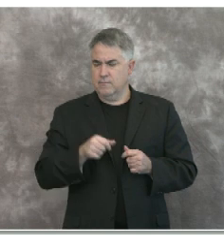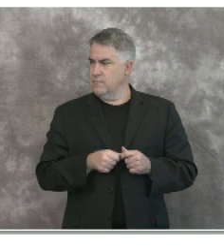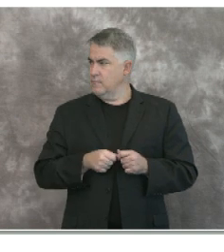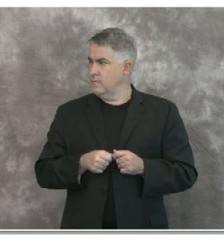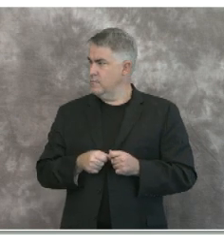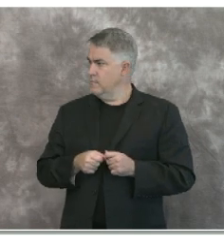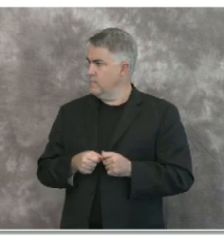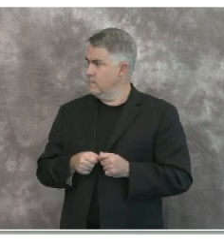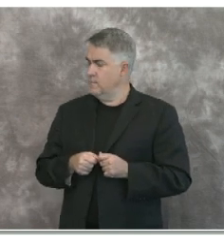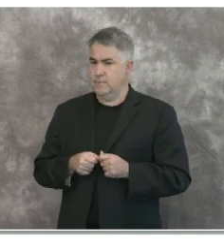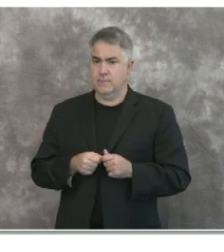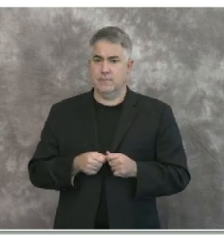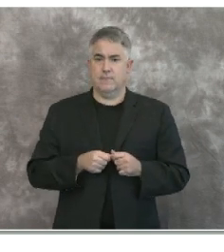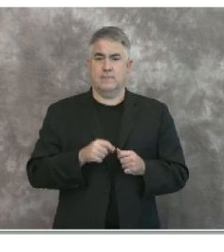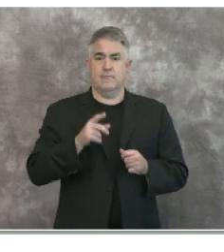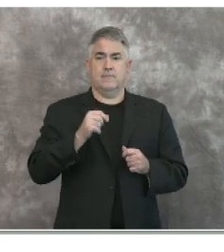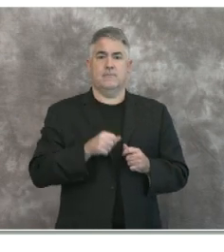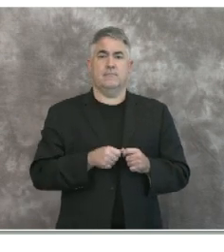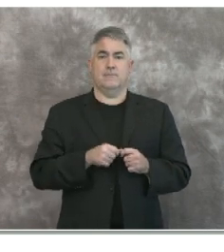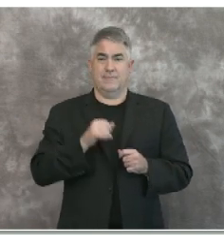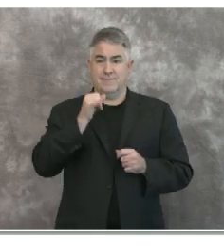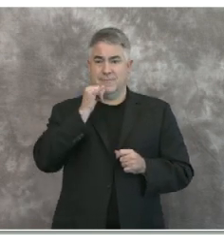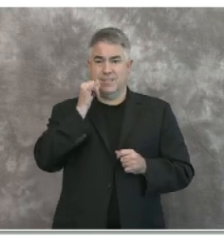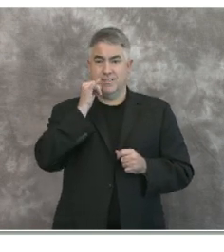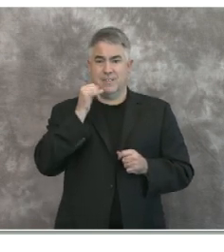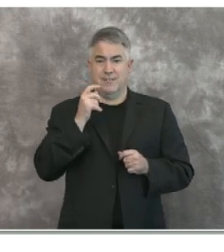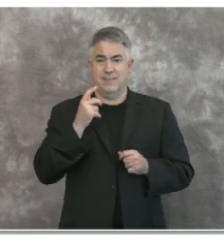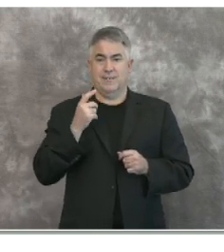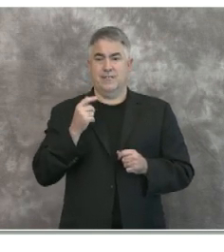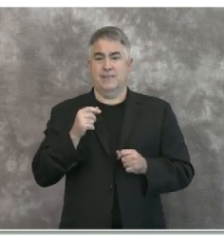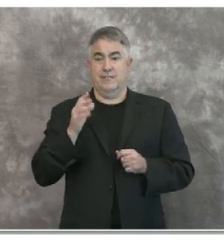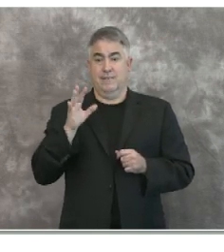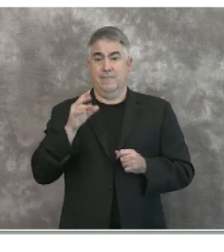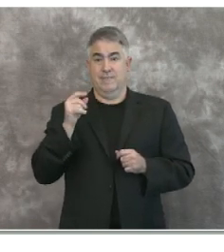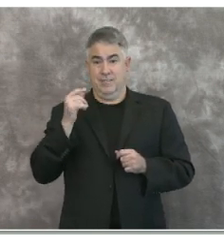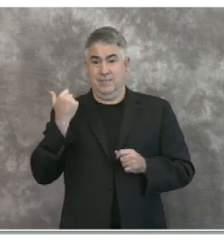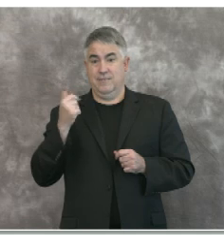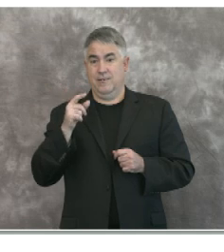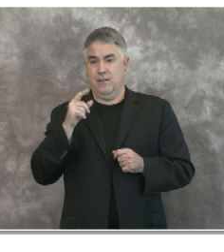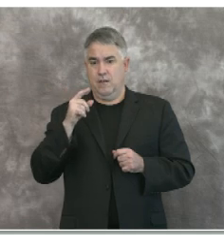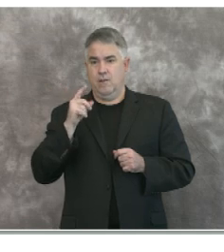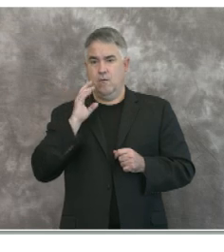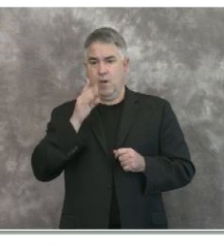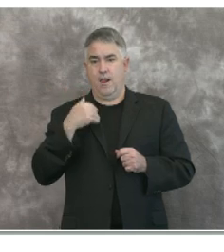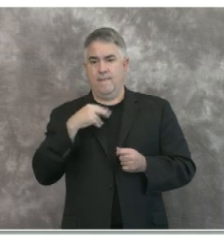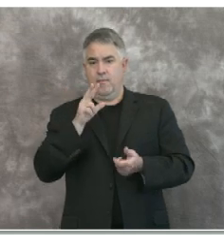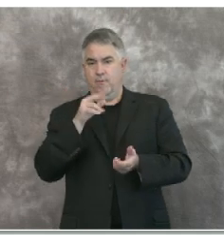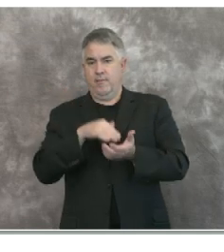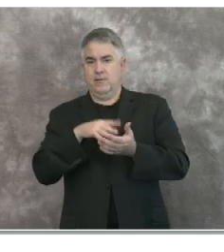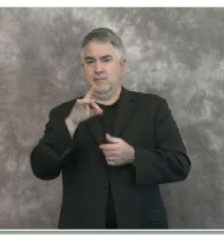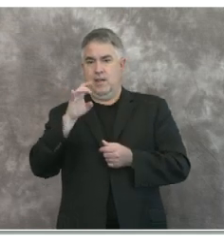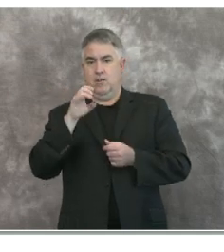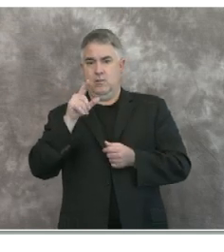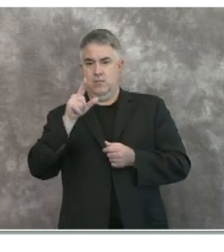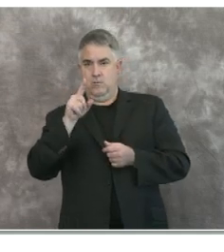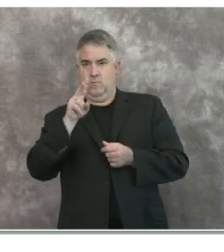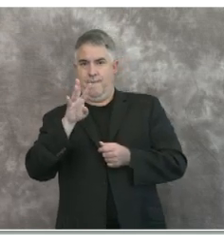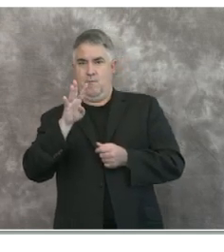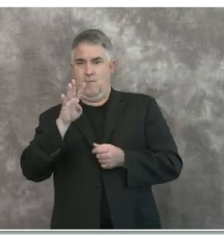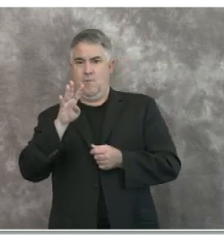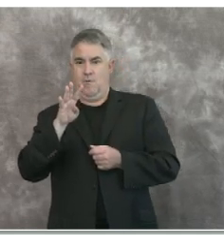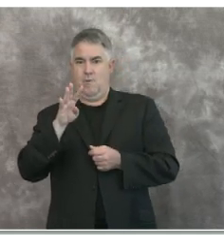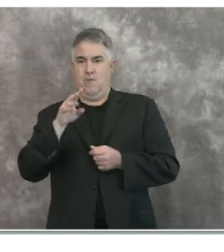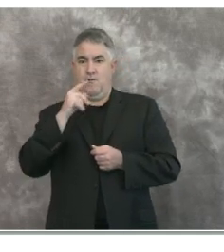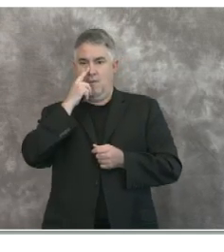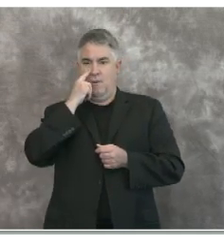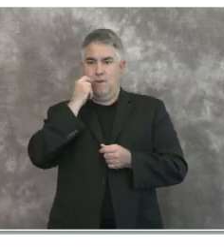was yesterday, our total number of beds was 3,824, which is 63%